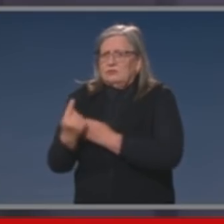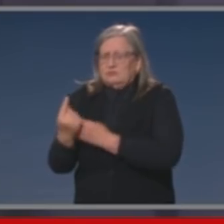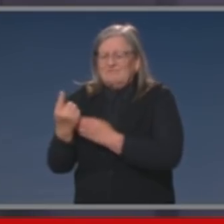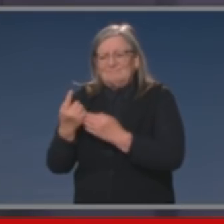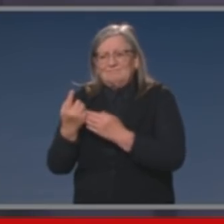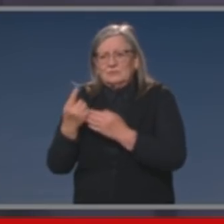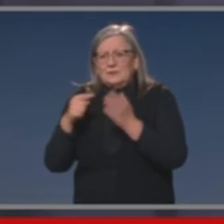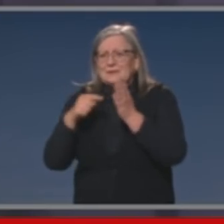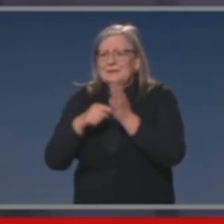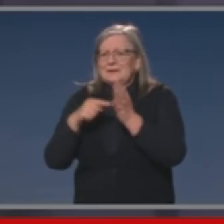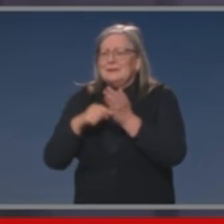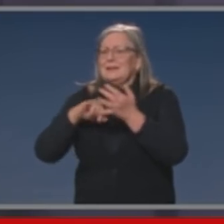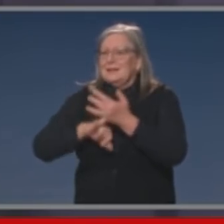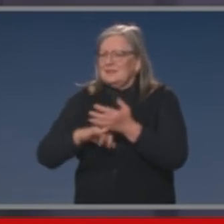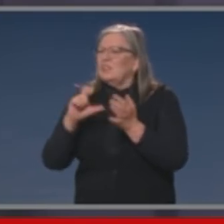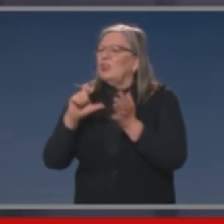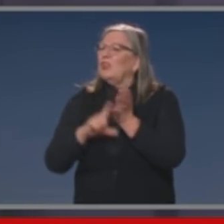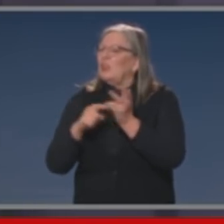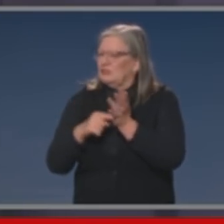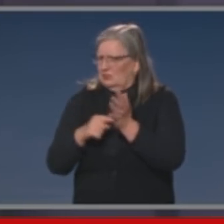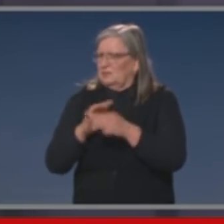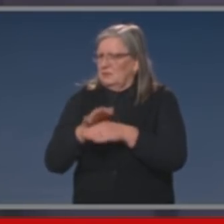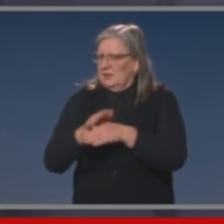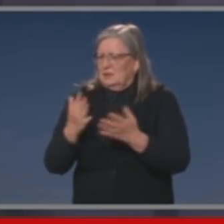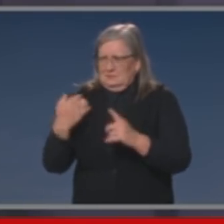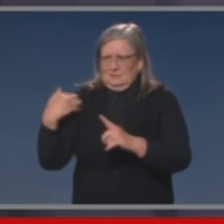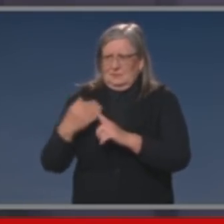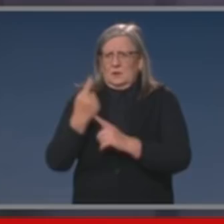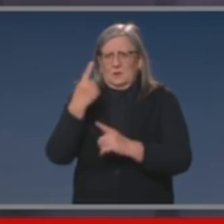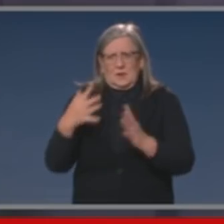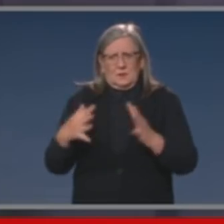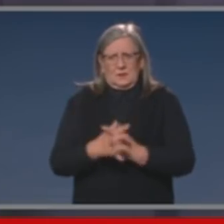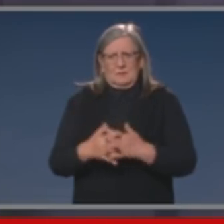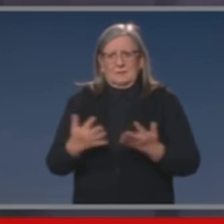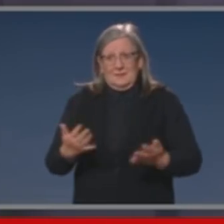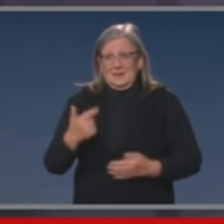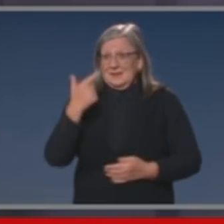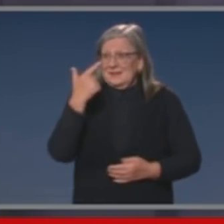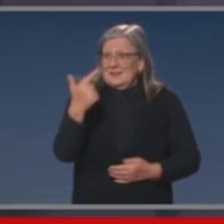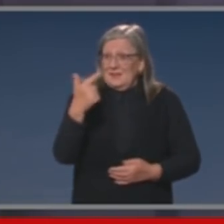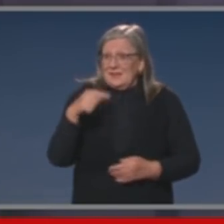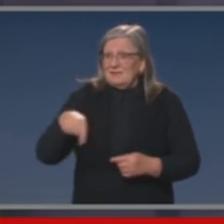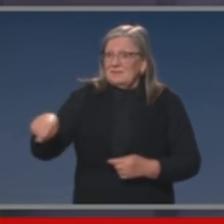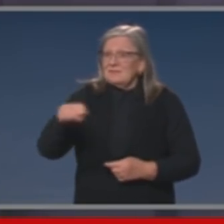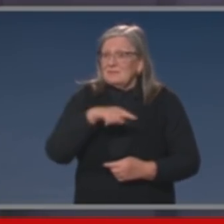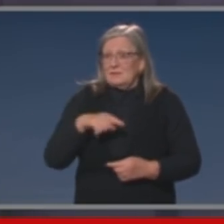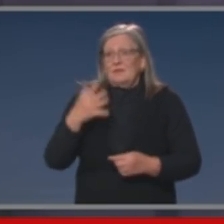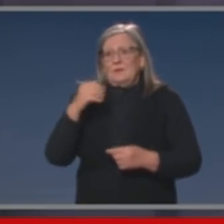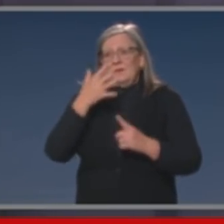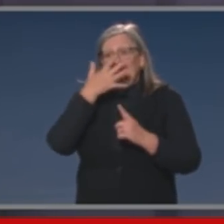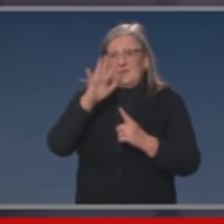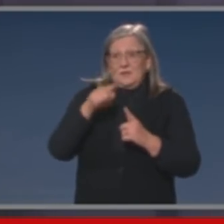it's called, in the last week. And 7 of those have been between the age of 50 and 59. So that